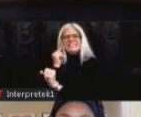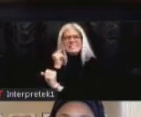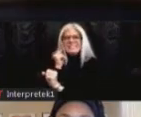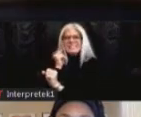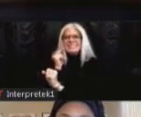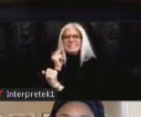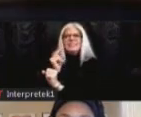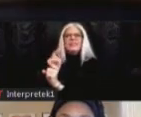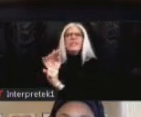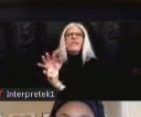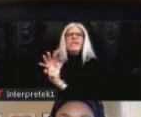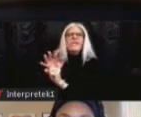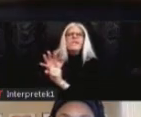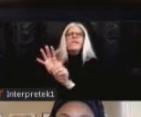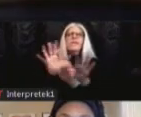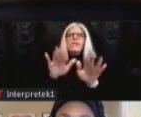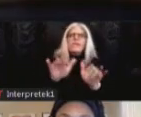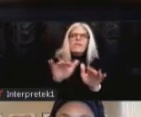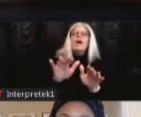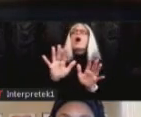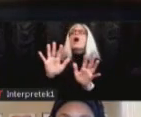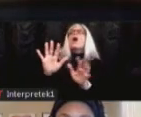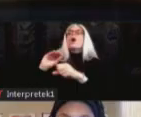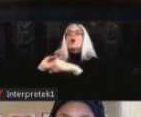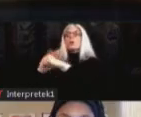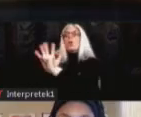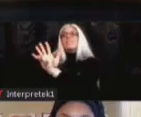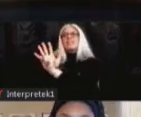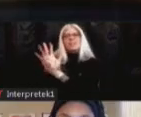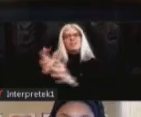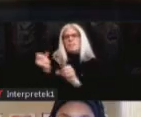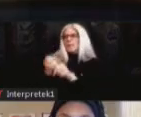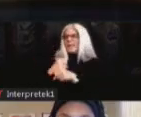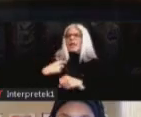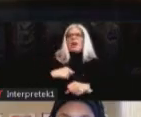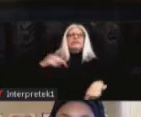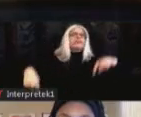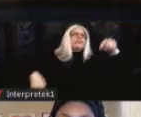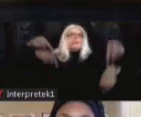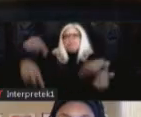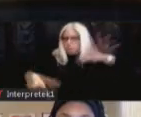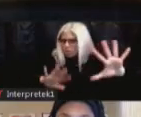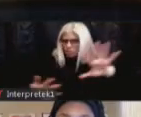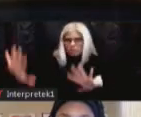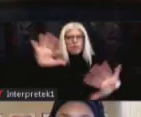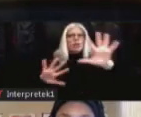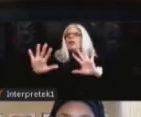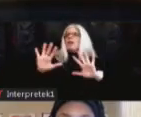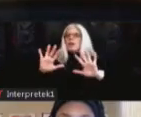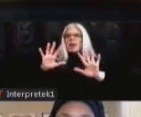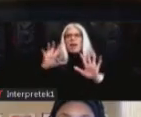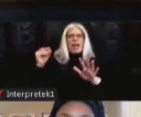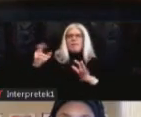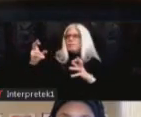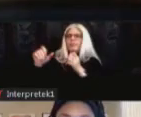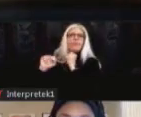the process. So I feel that some of those questions that were asked by Mrs. Johnson